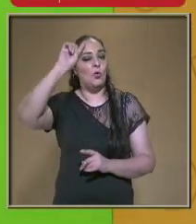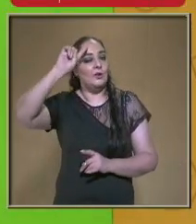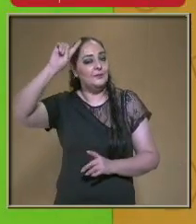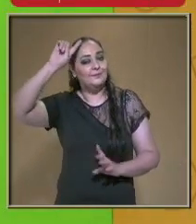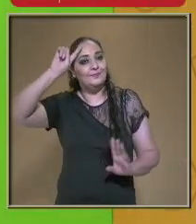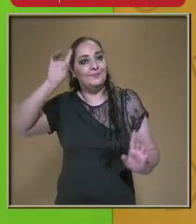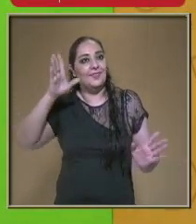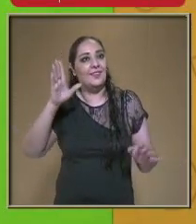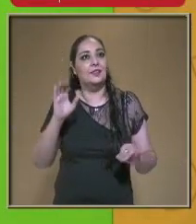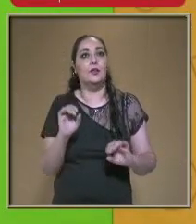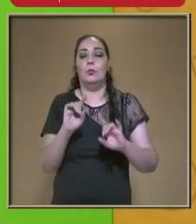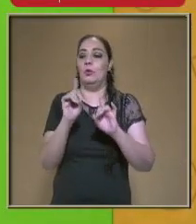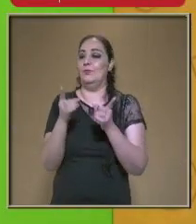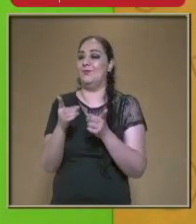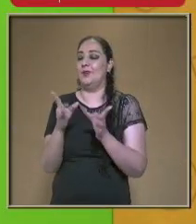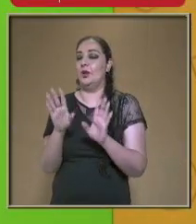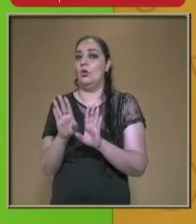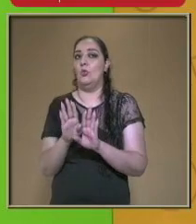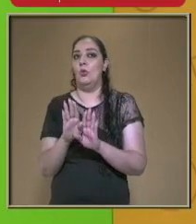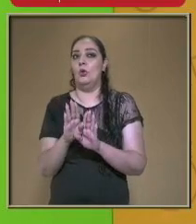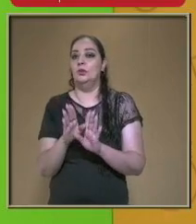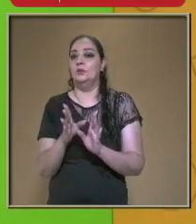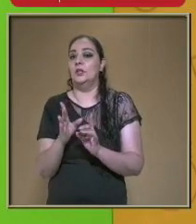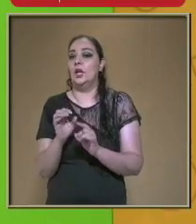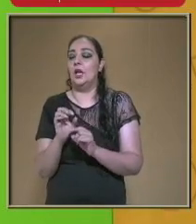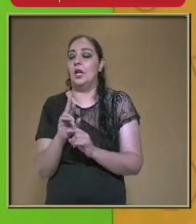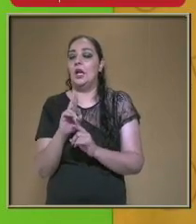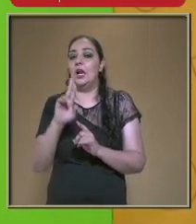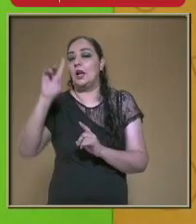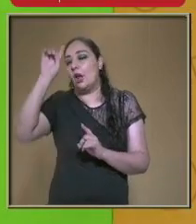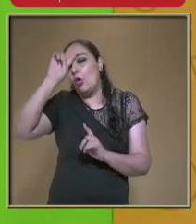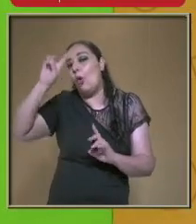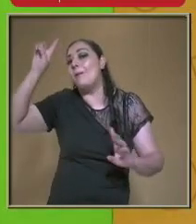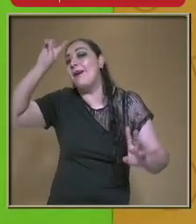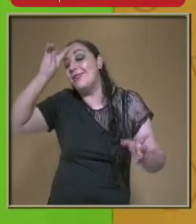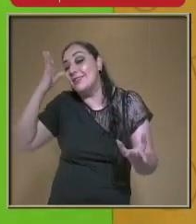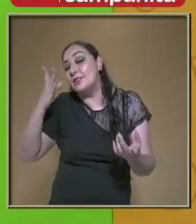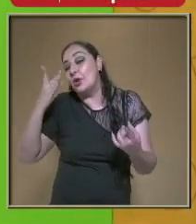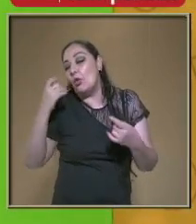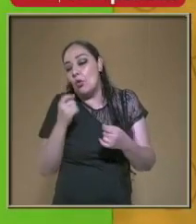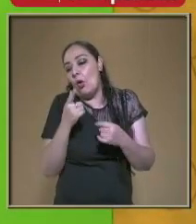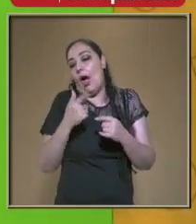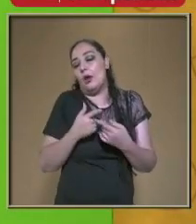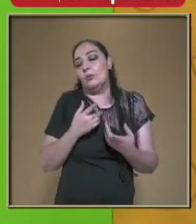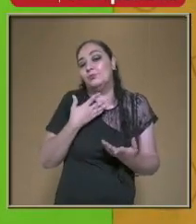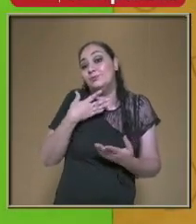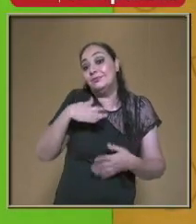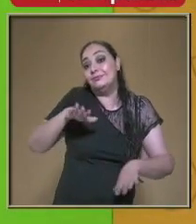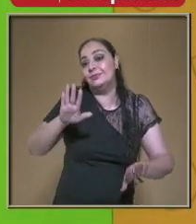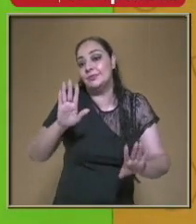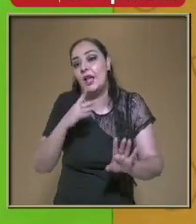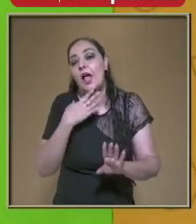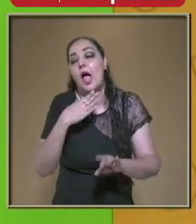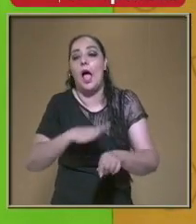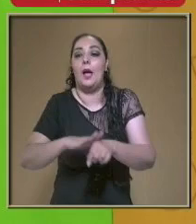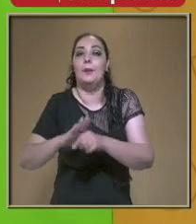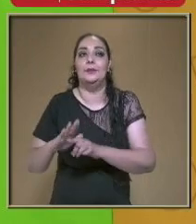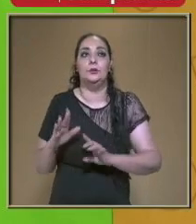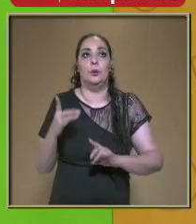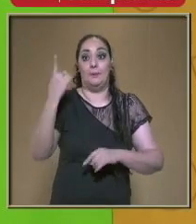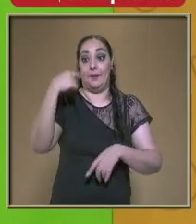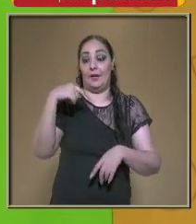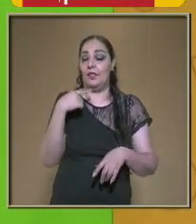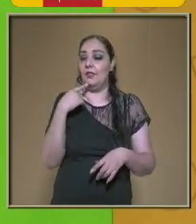it's in parentheses, a synonym, it's recommendation class. So, to talk about what